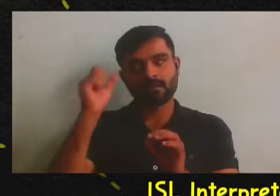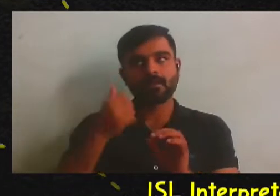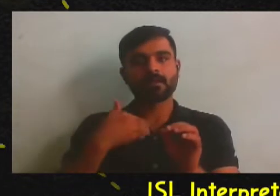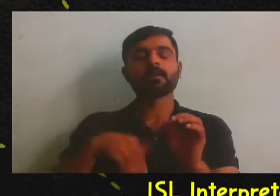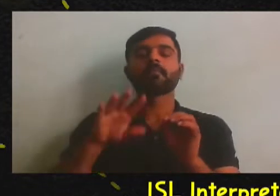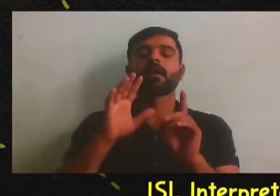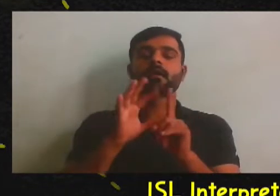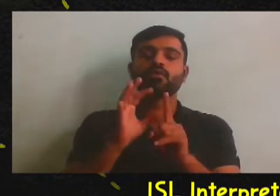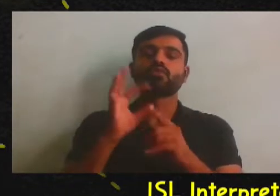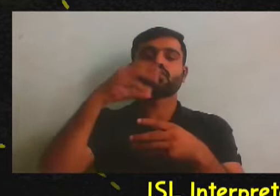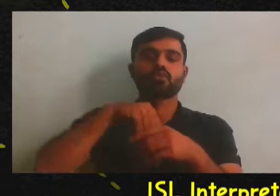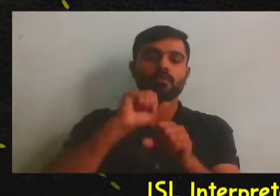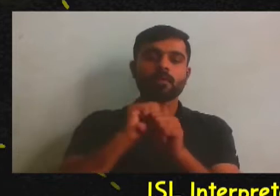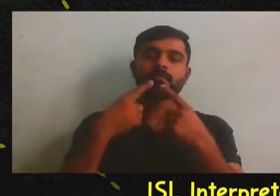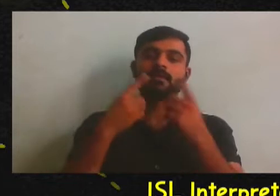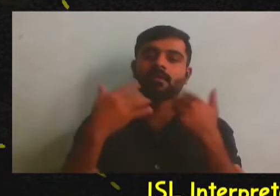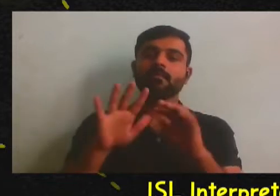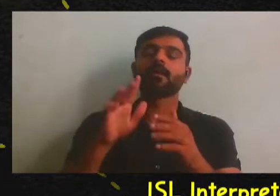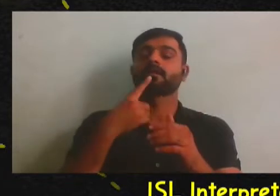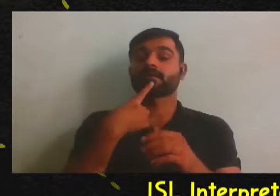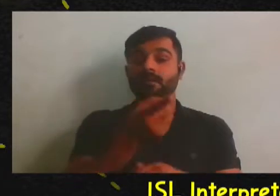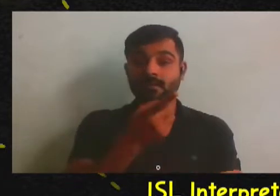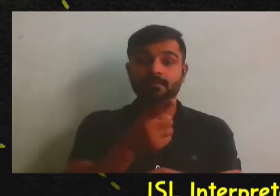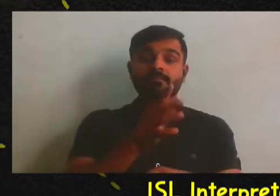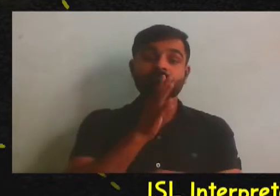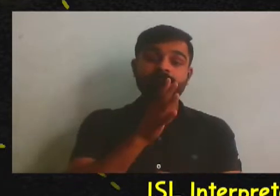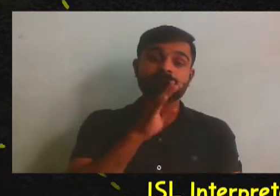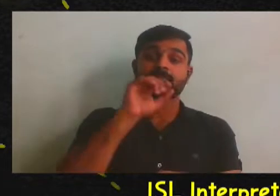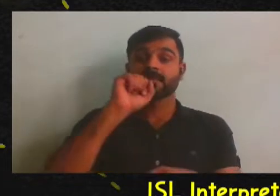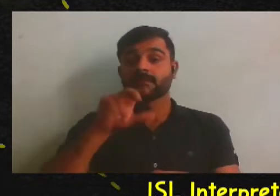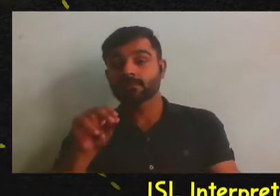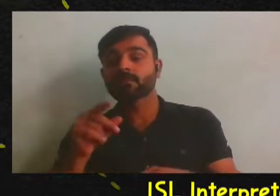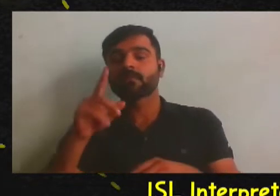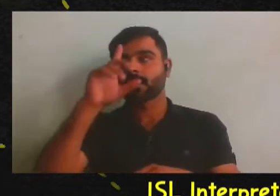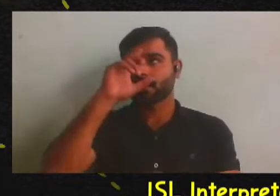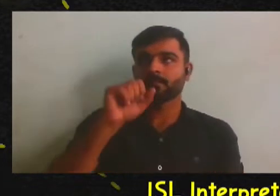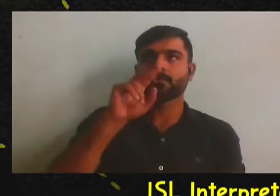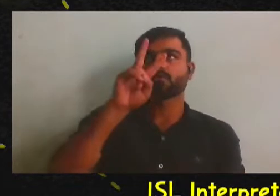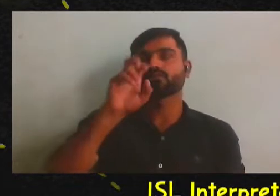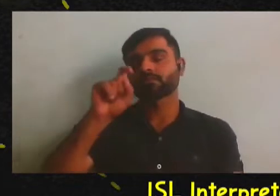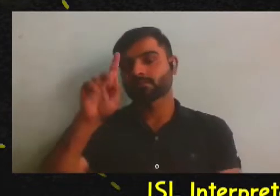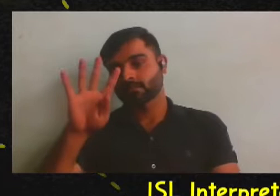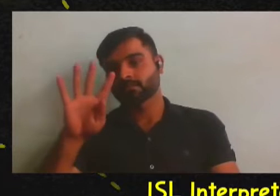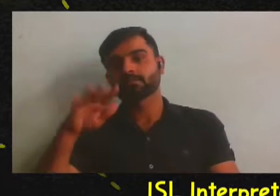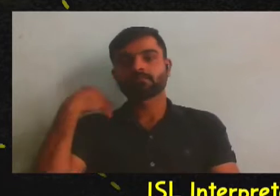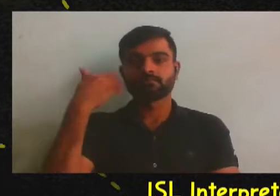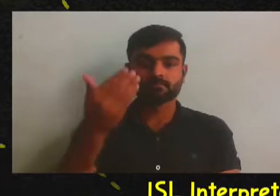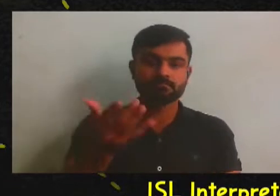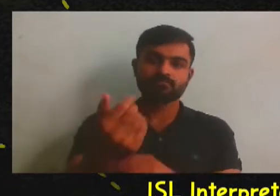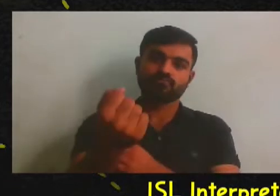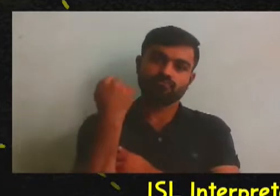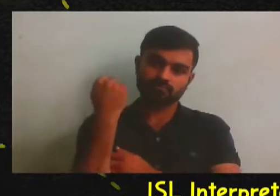just went for it and we launched Kahin and Kahin Baatein in November 2014, and it's still going